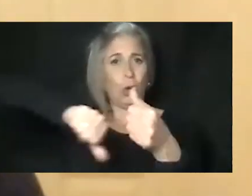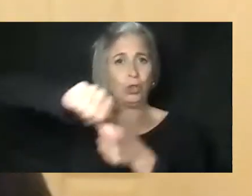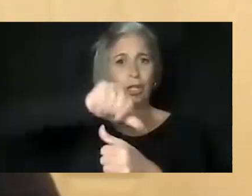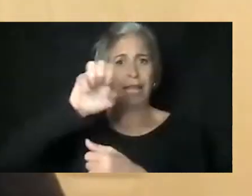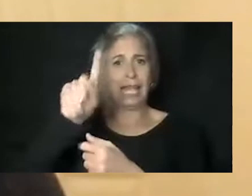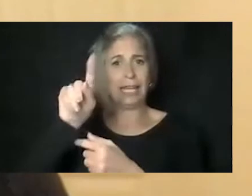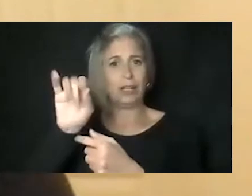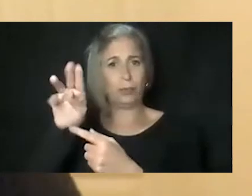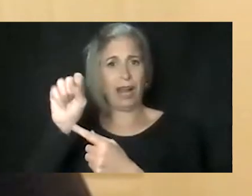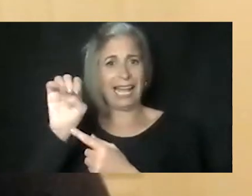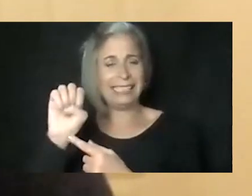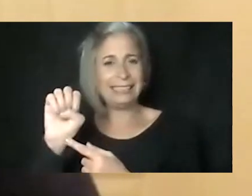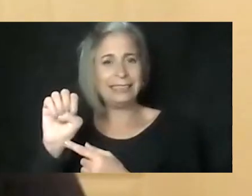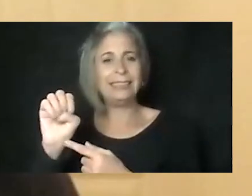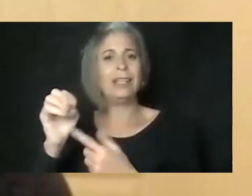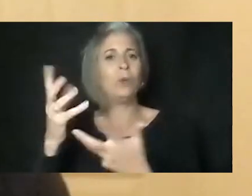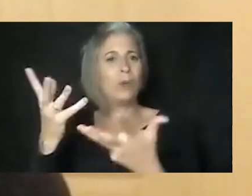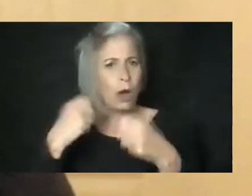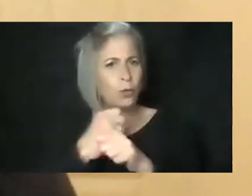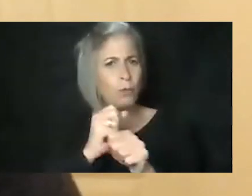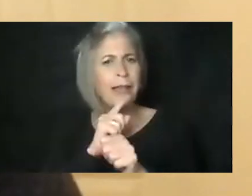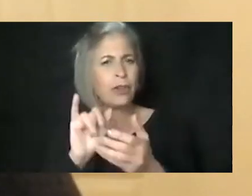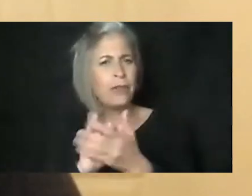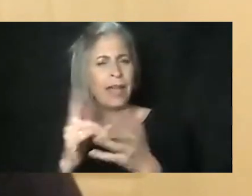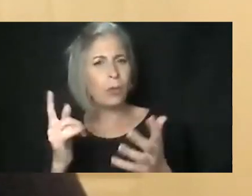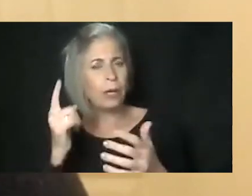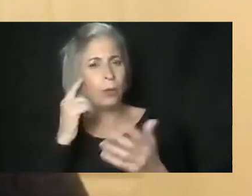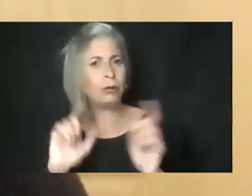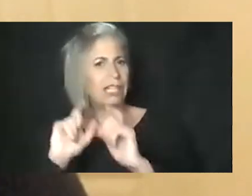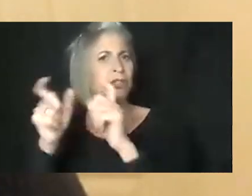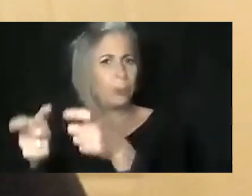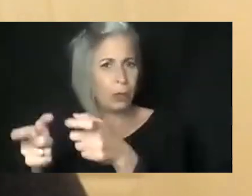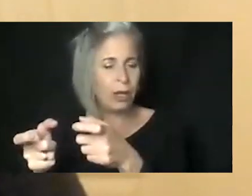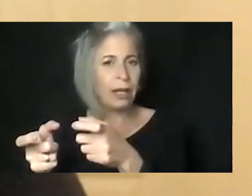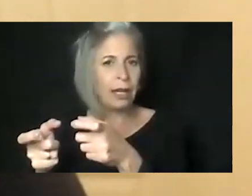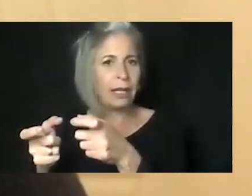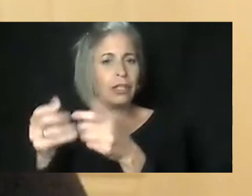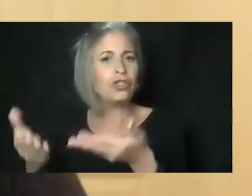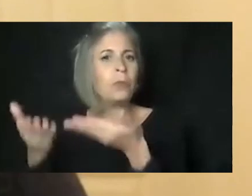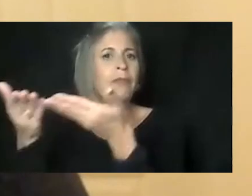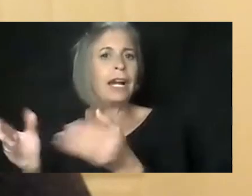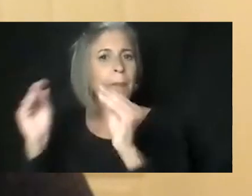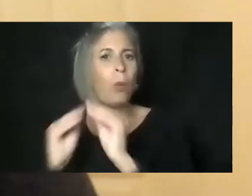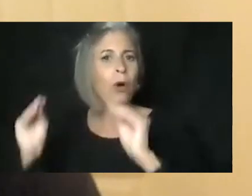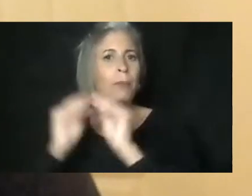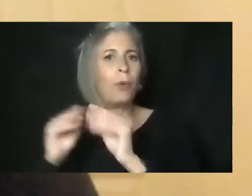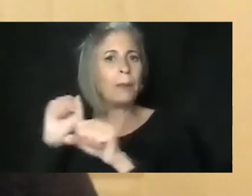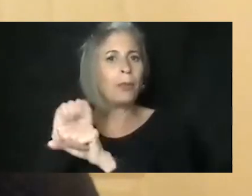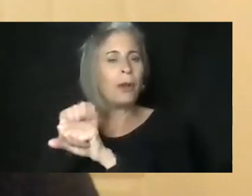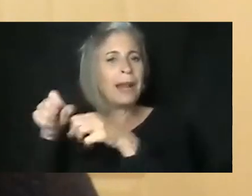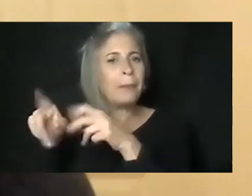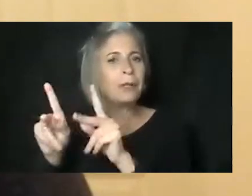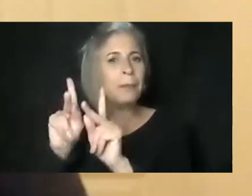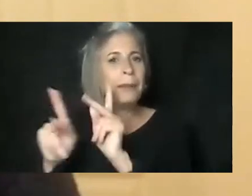much, purpose driven, and we want to make sure that we are contributing to providing more and more employment opportunities to people